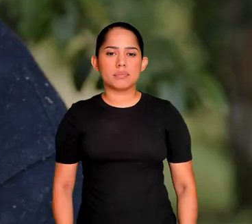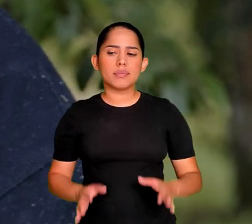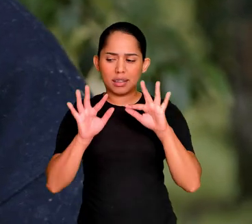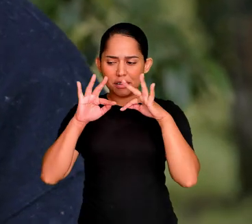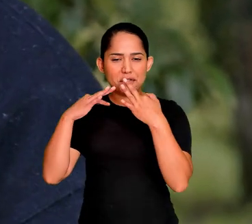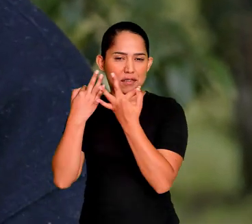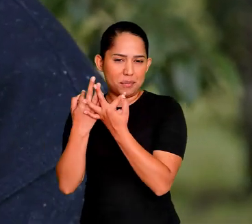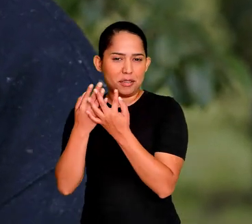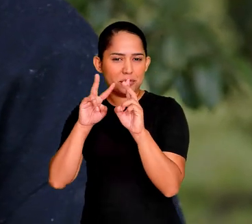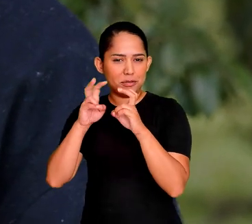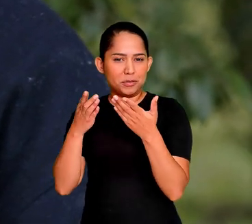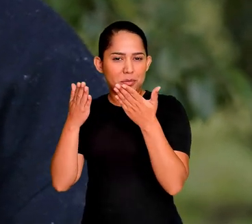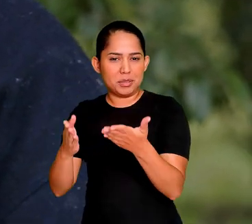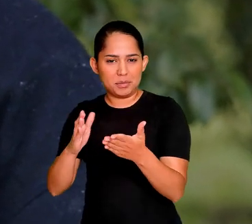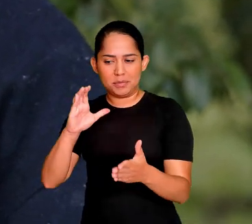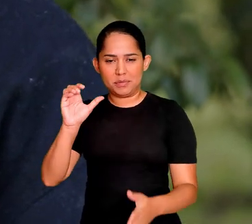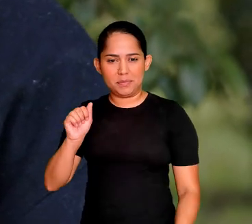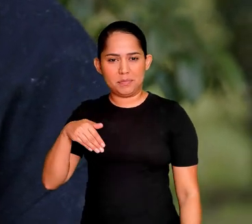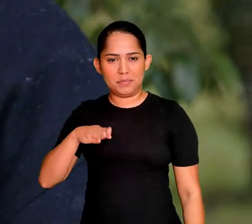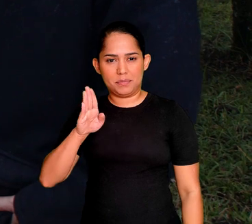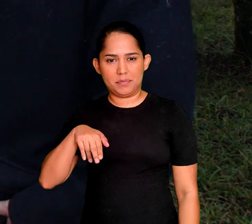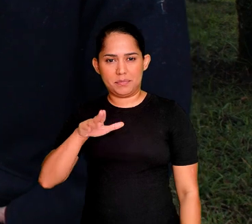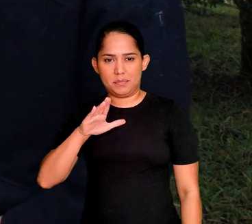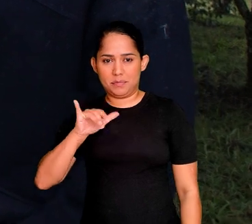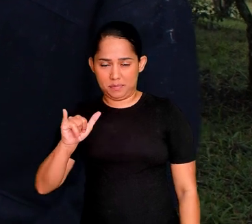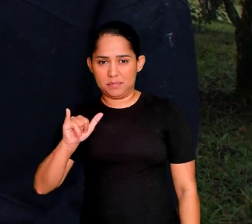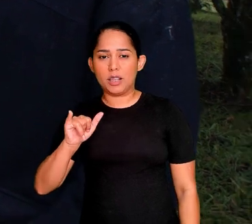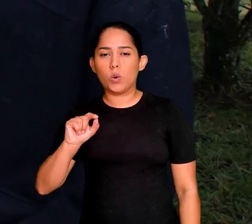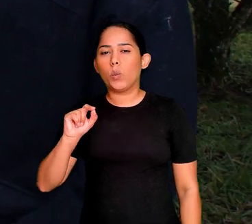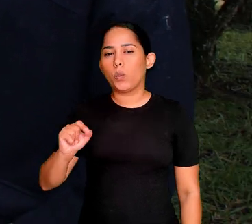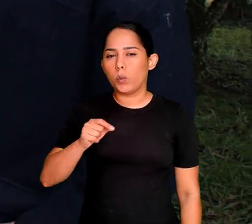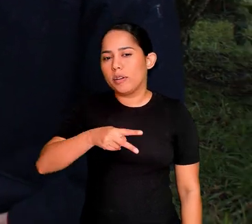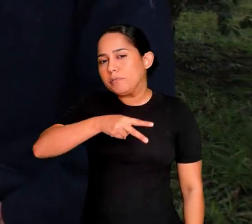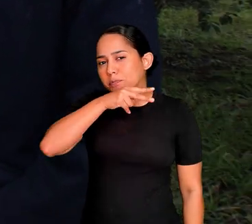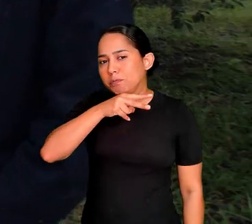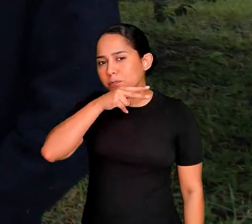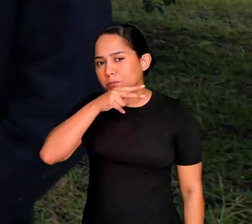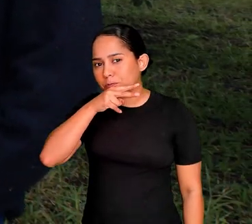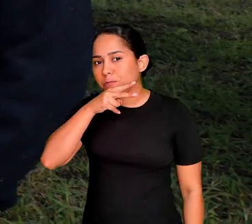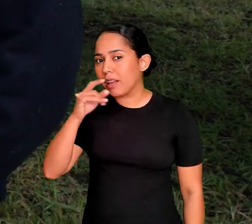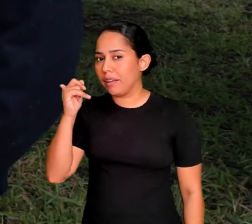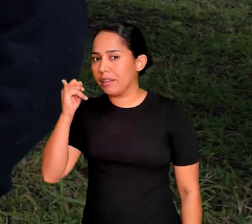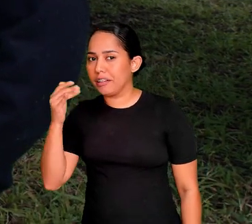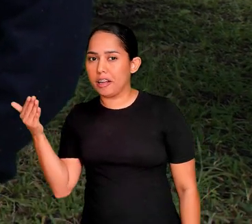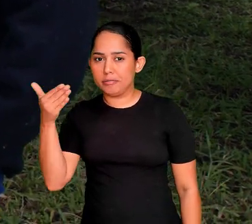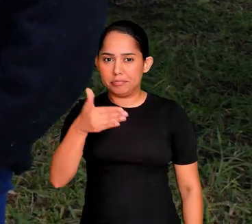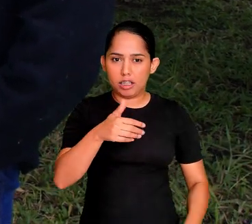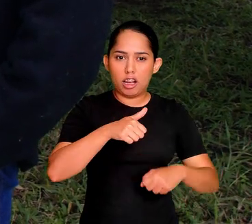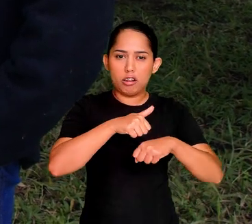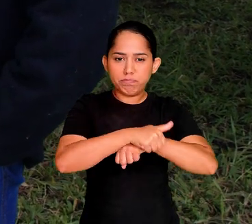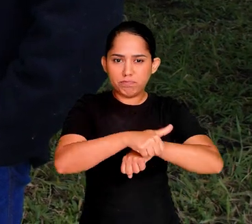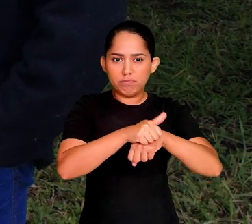Vem de família isso, essa questão do cambuci, né? O meu bisavô, ele veio da Itália e ele fazia carvão. E então